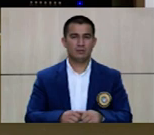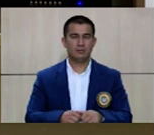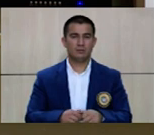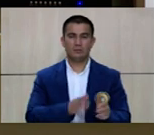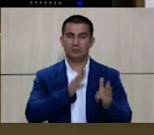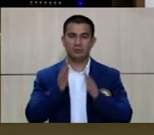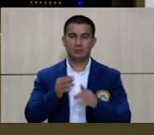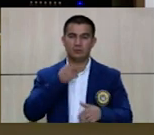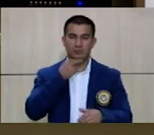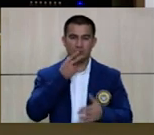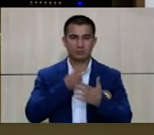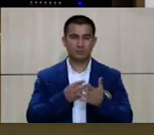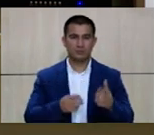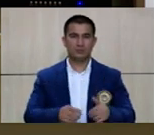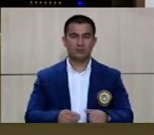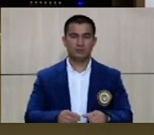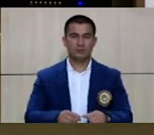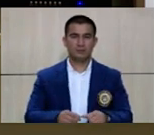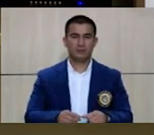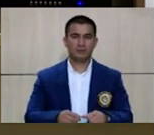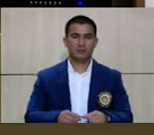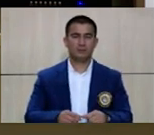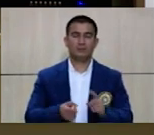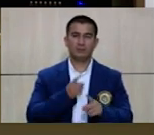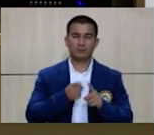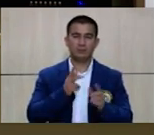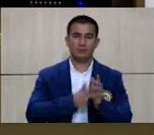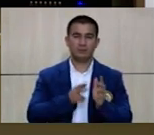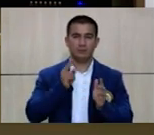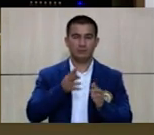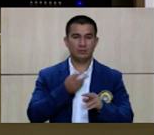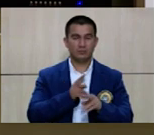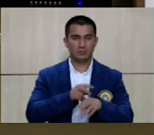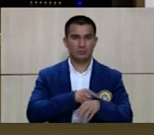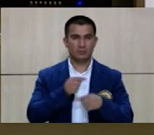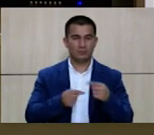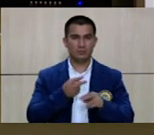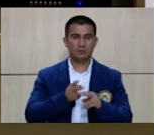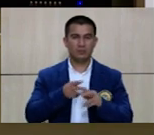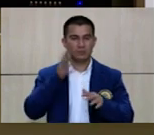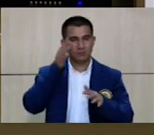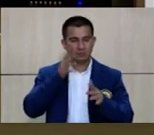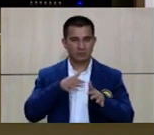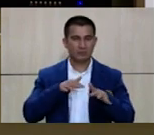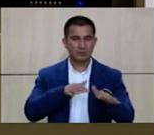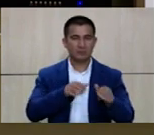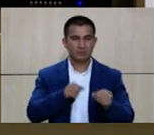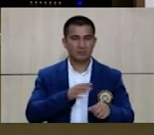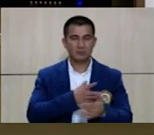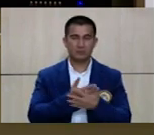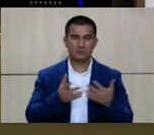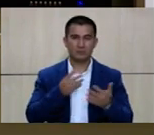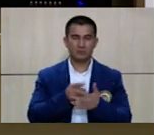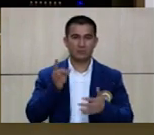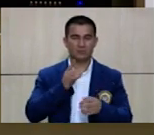Keyingi masalaga diqqatingizni qarating. Tezligi 8 km soat bo'lgan kema oqim bo'yicha 15 km